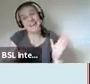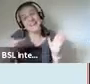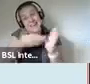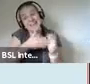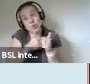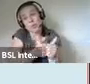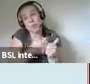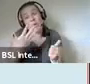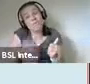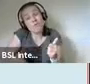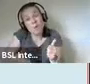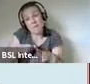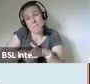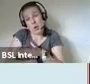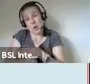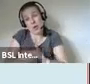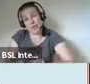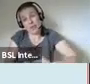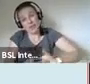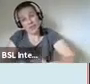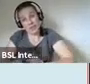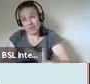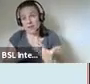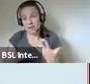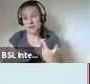also comprises